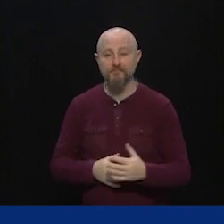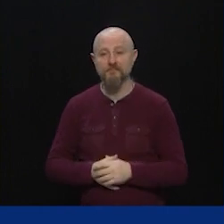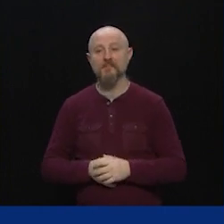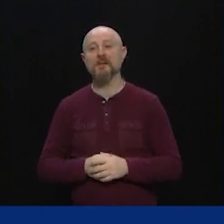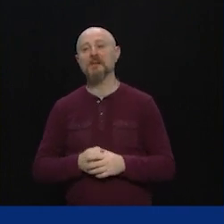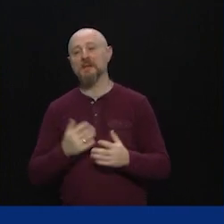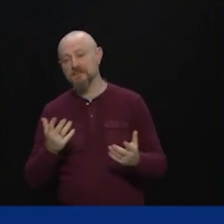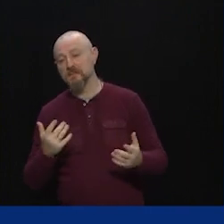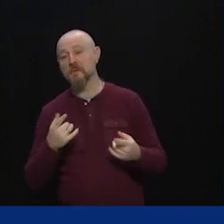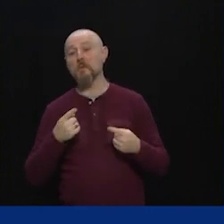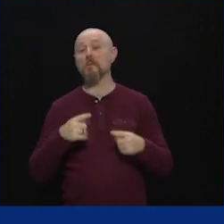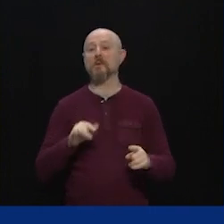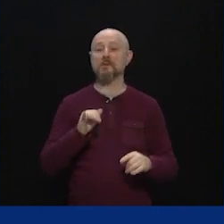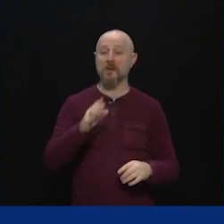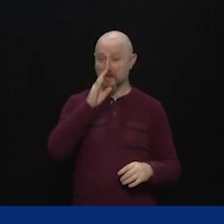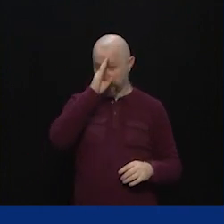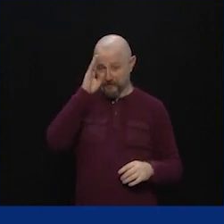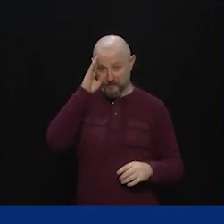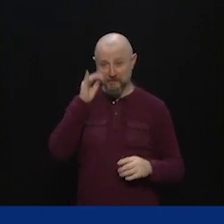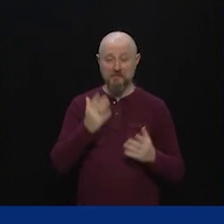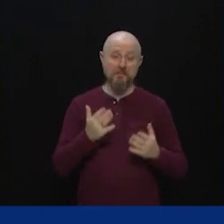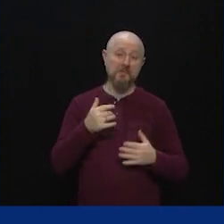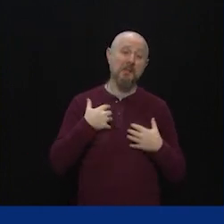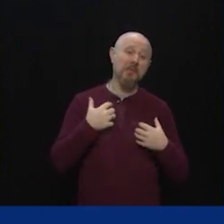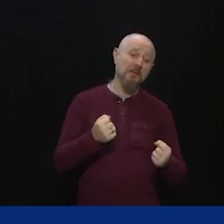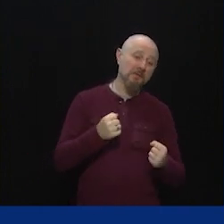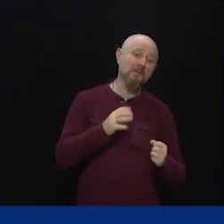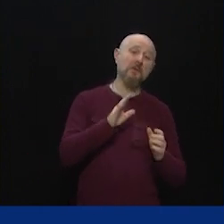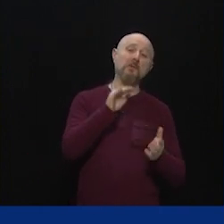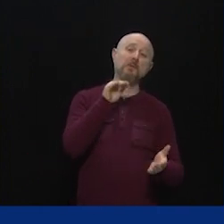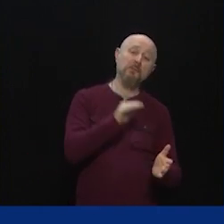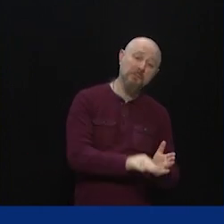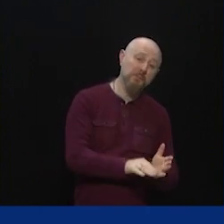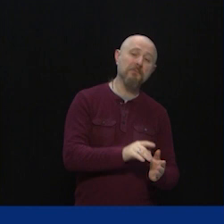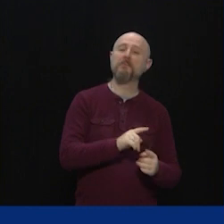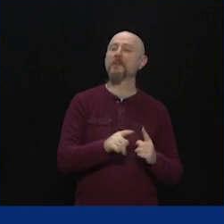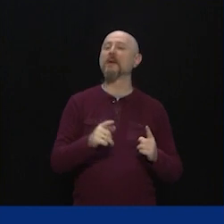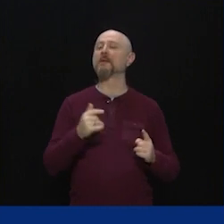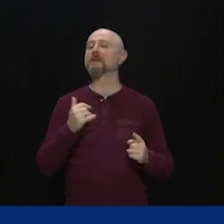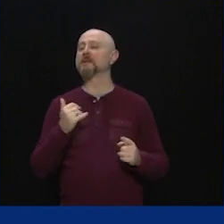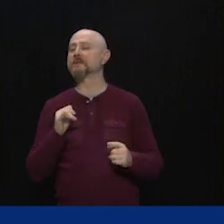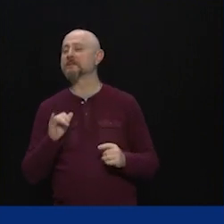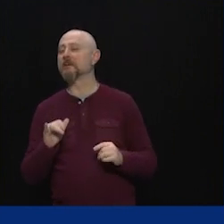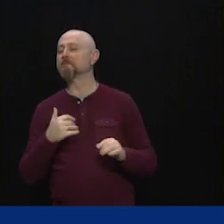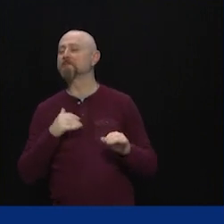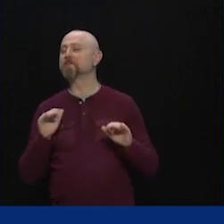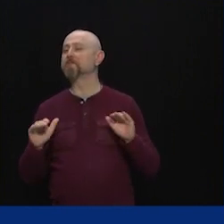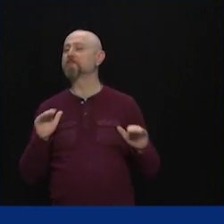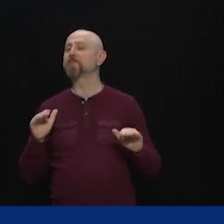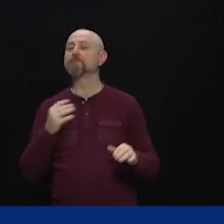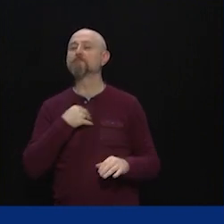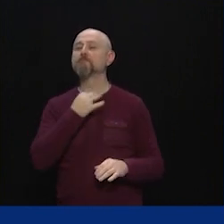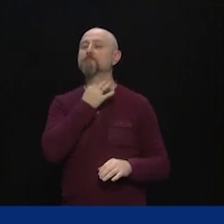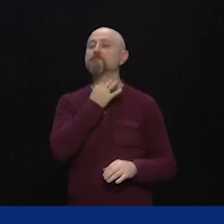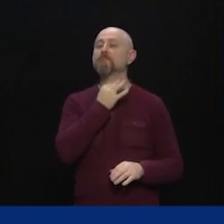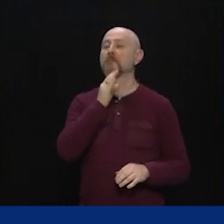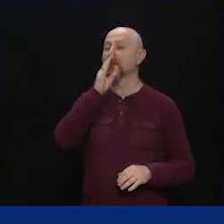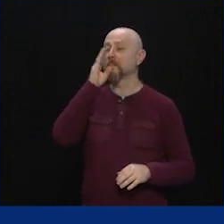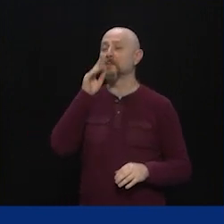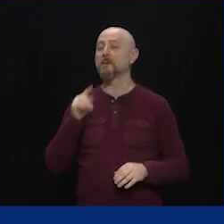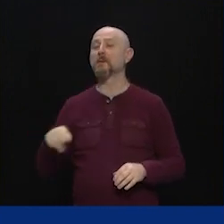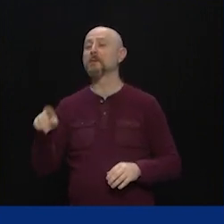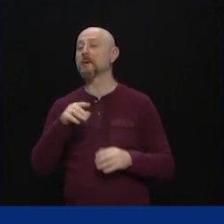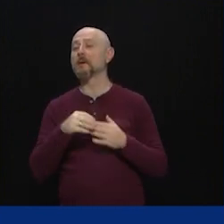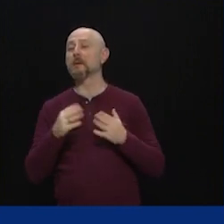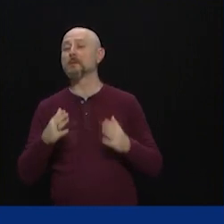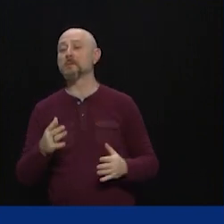happen, but I just been doing a random call around to some of the hospital leaders that I touch base with, and I'm seeing numbers from 20 to